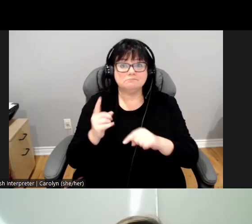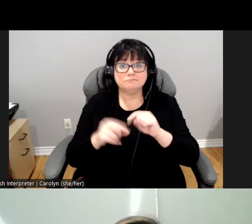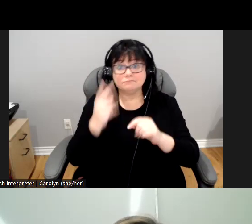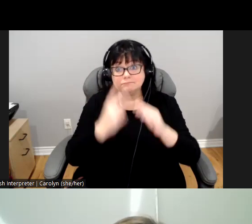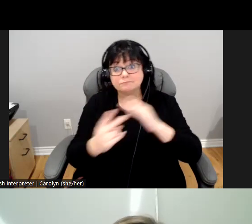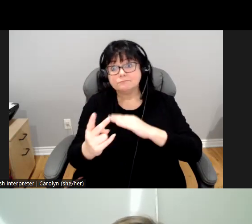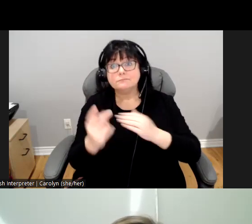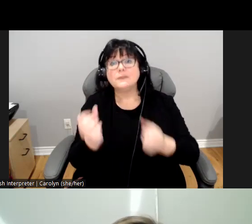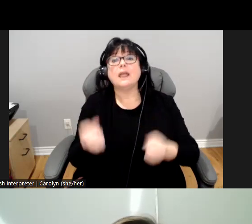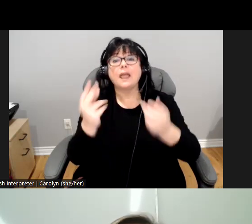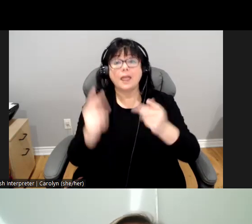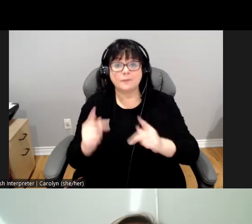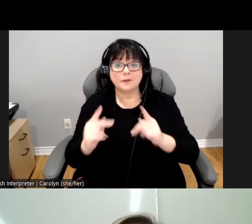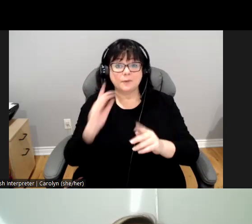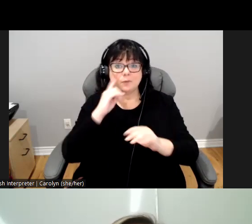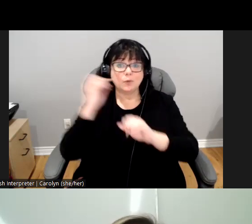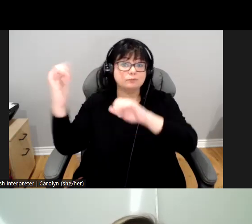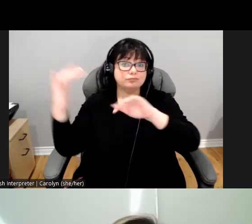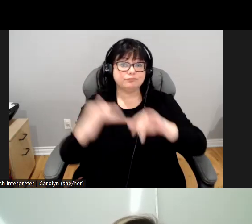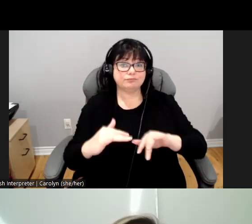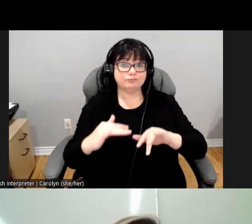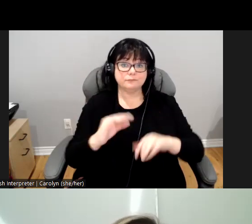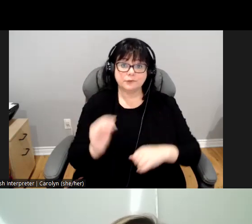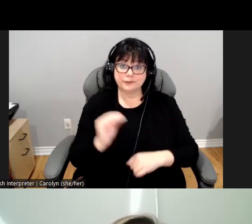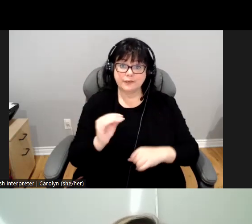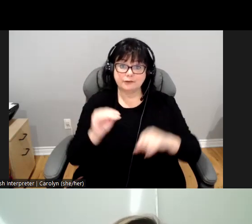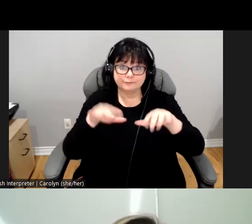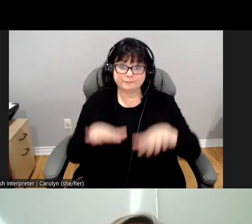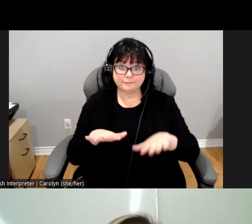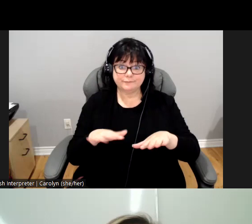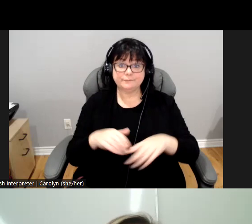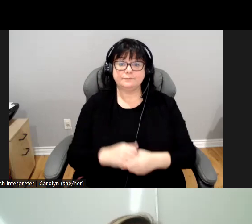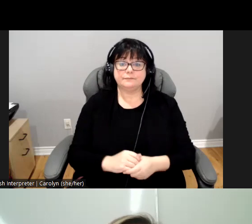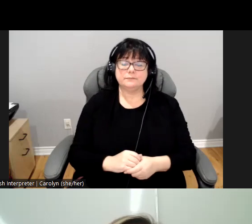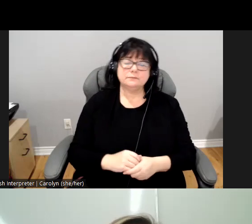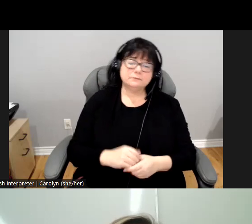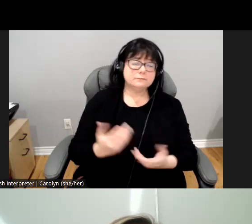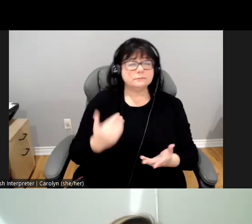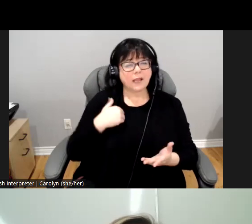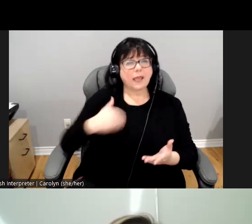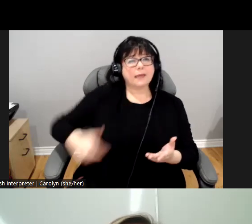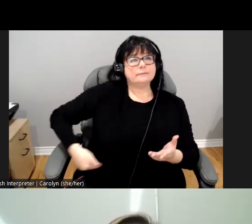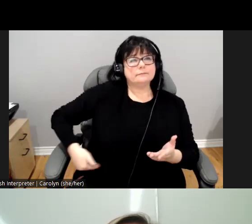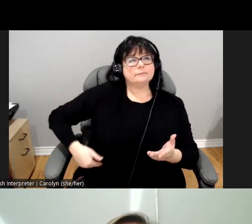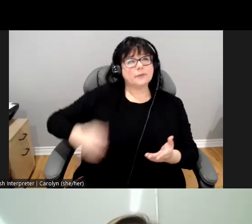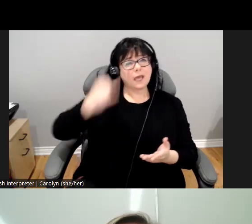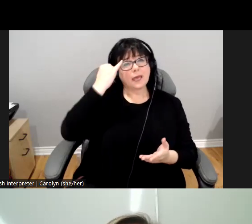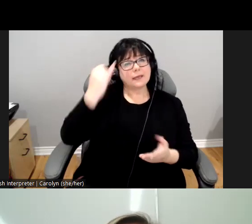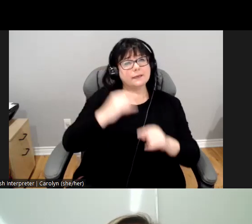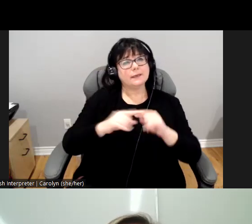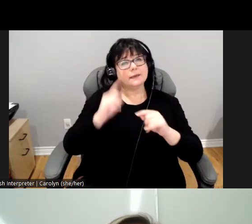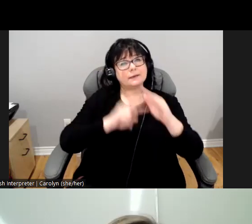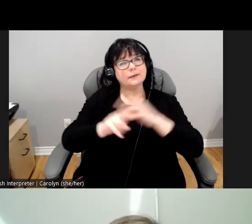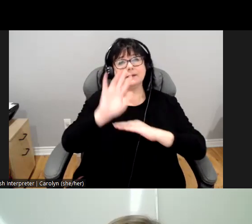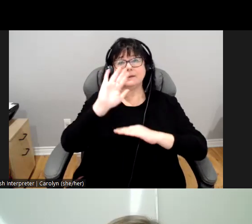the waves that we've seen in Ontario. We had a sense, but again, it seems like there's been a